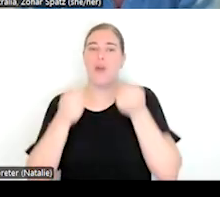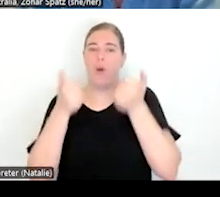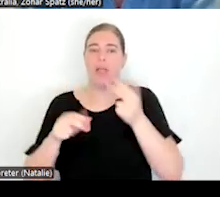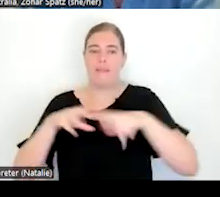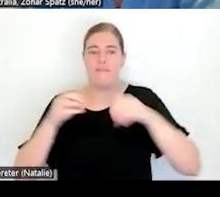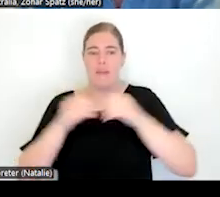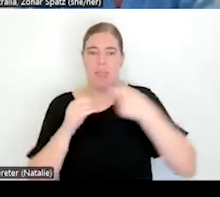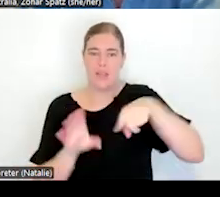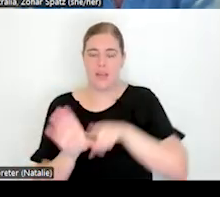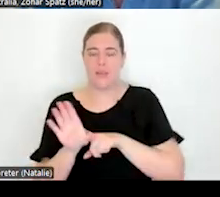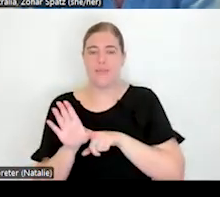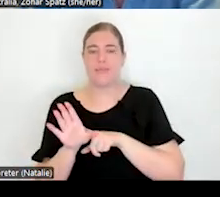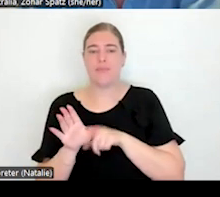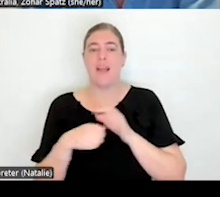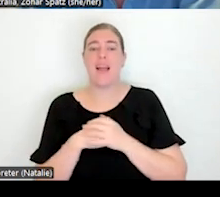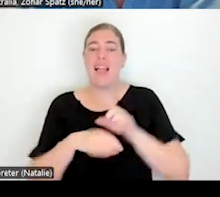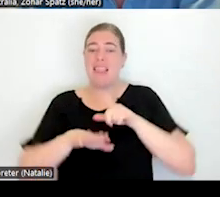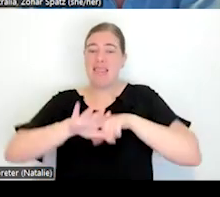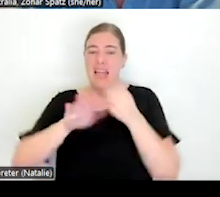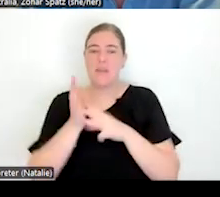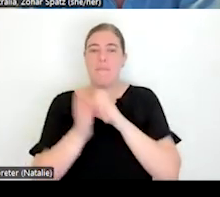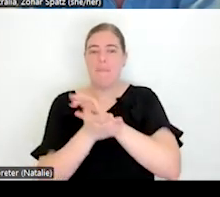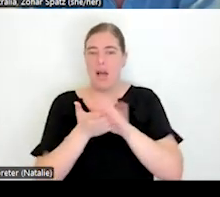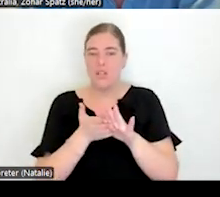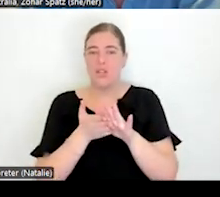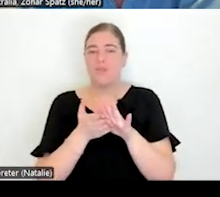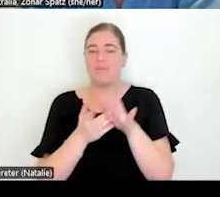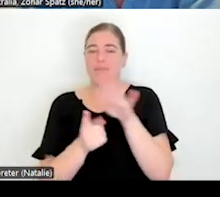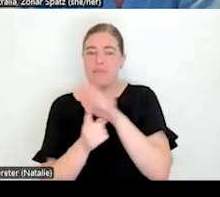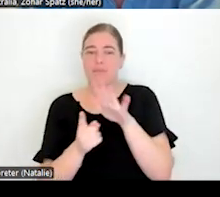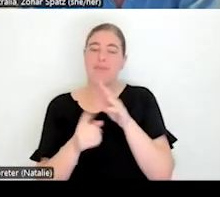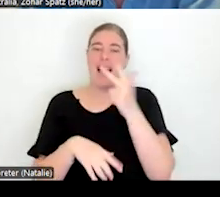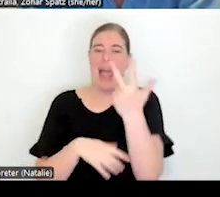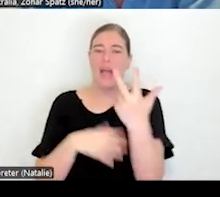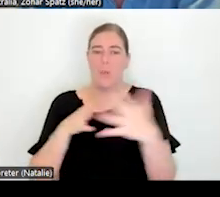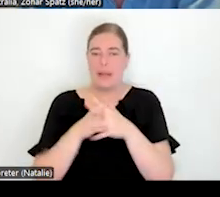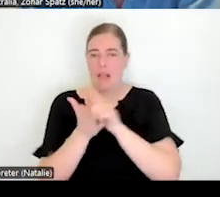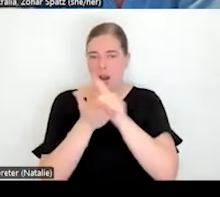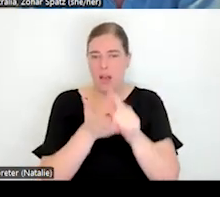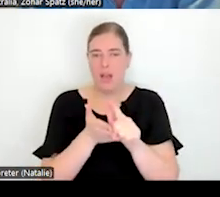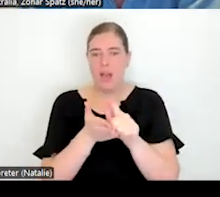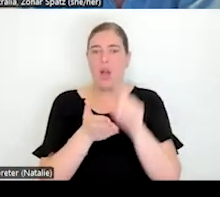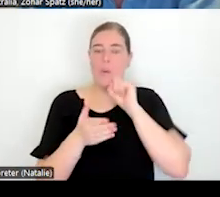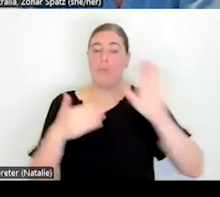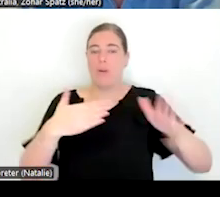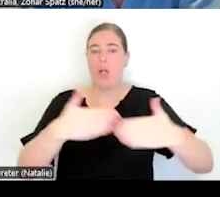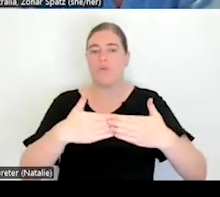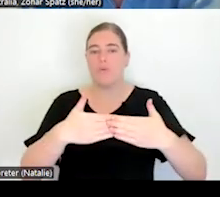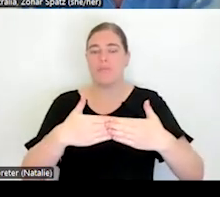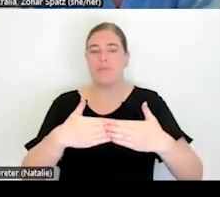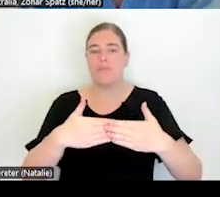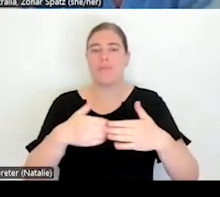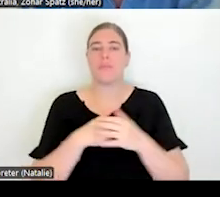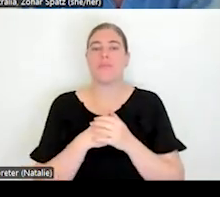2025. In late March 2025, approximately 8 weeks later, the request for tender close. And then we